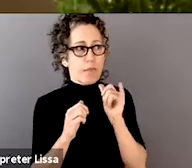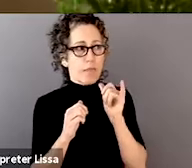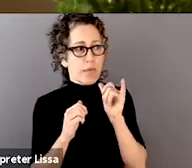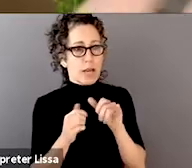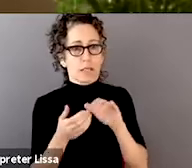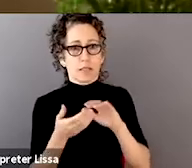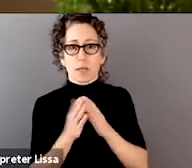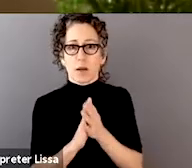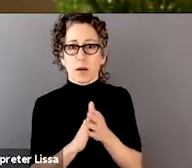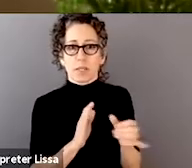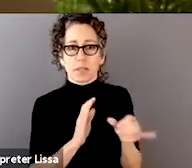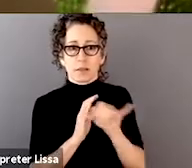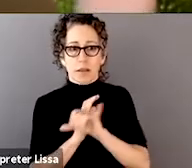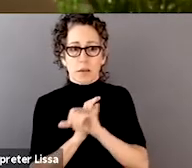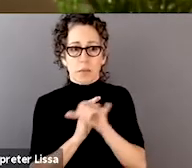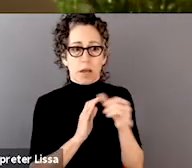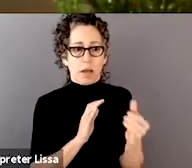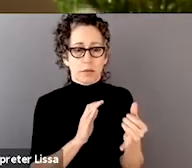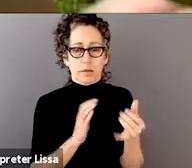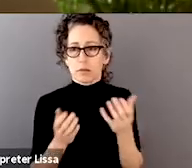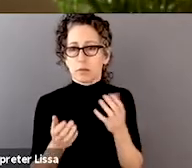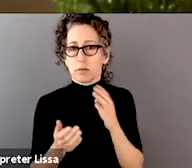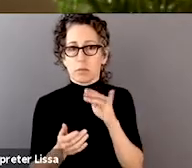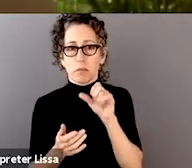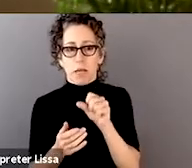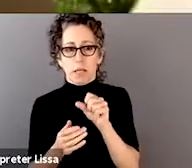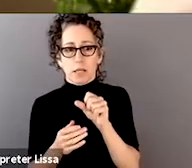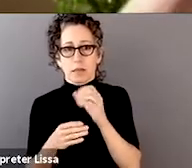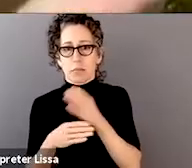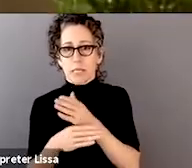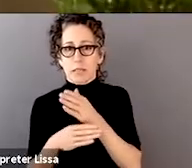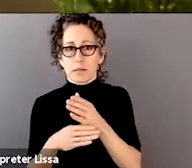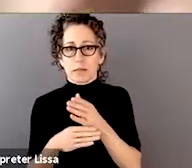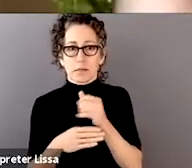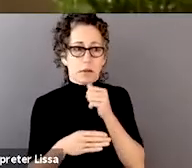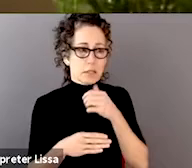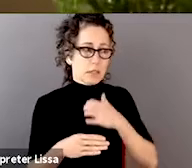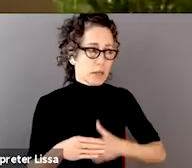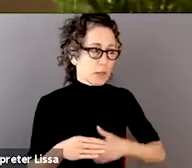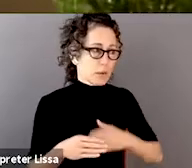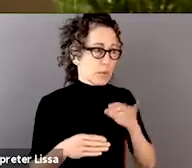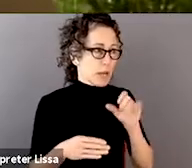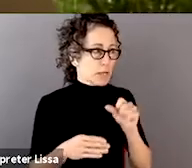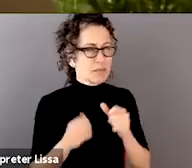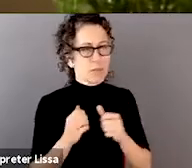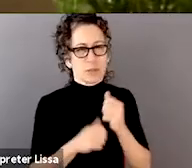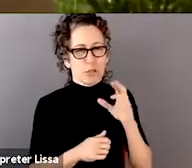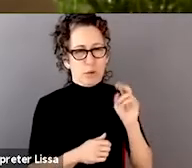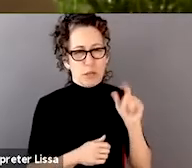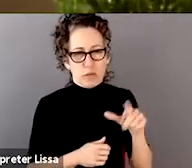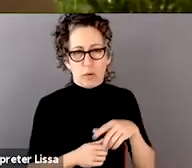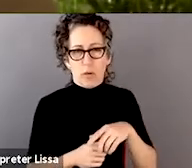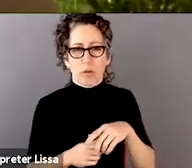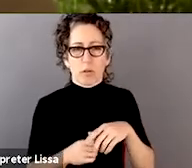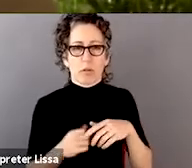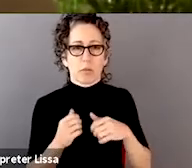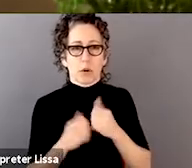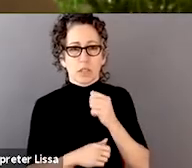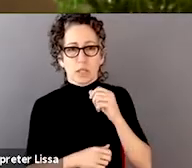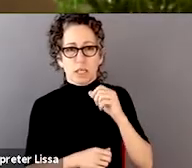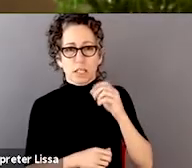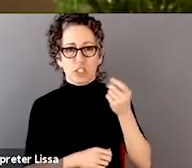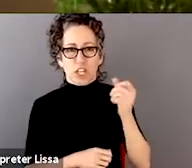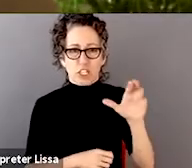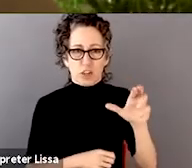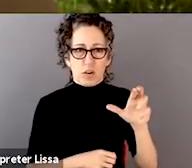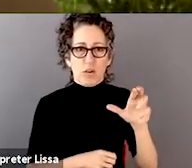like equivalent to bias means undesirable biases, mostly racial biases, mostly gender biases, and so on.